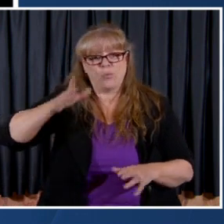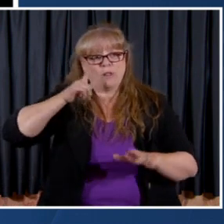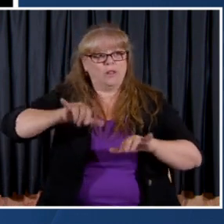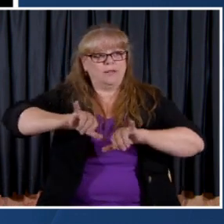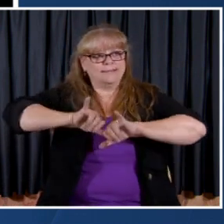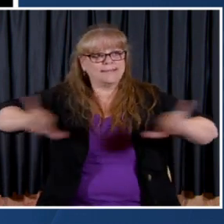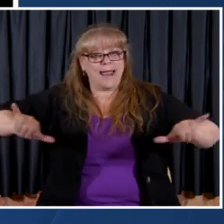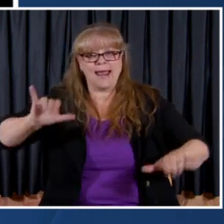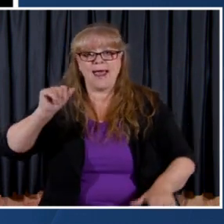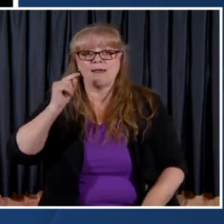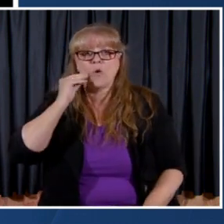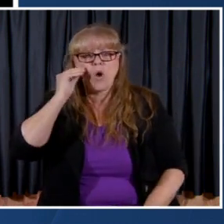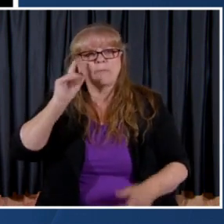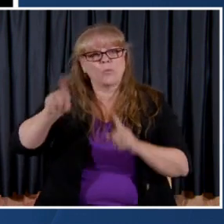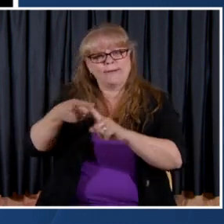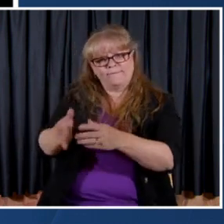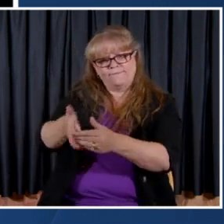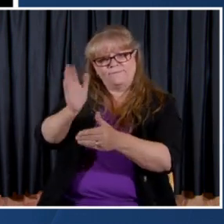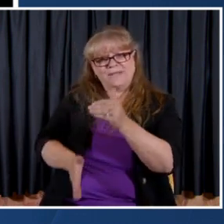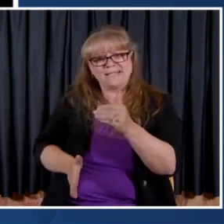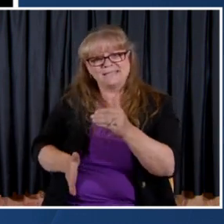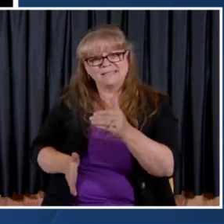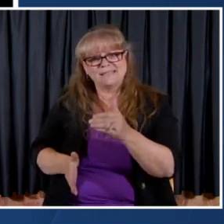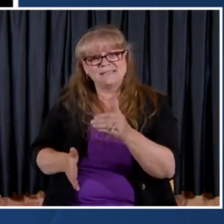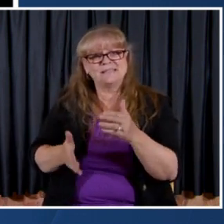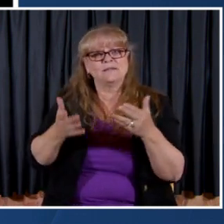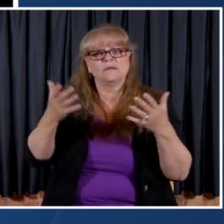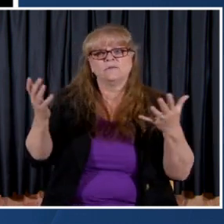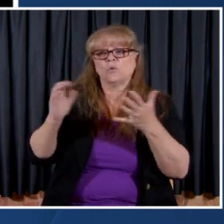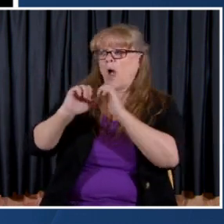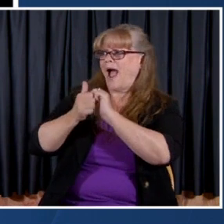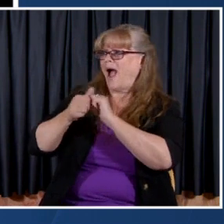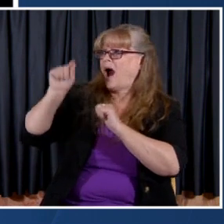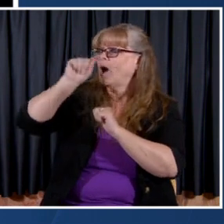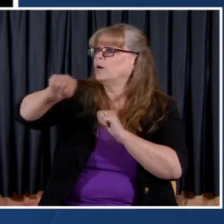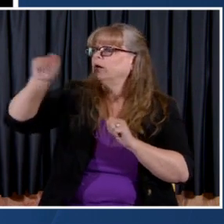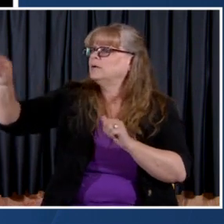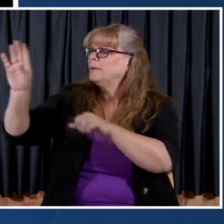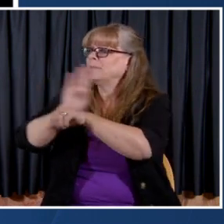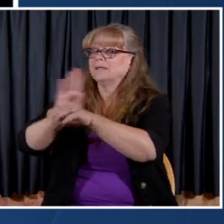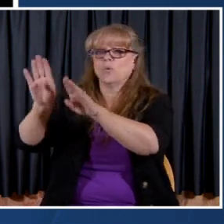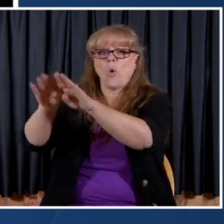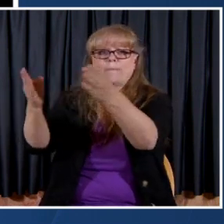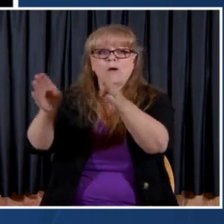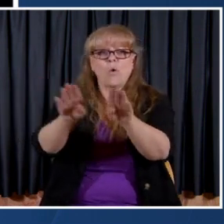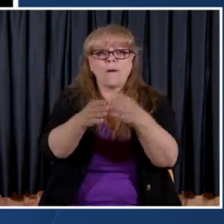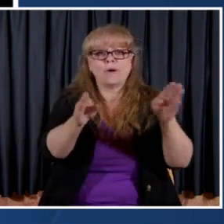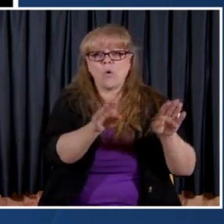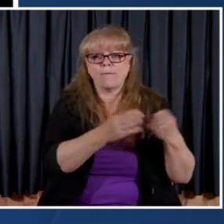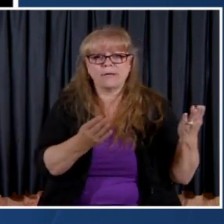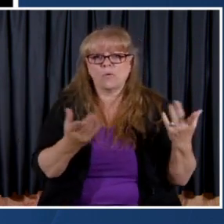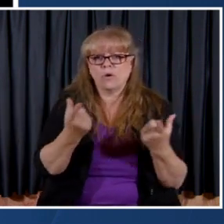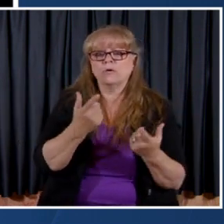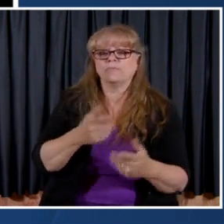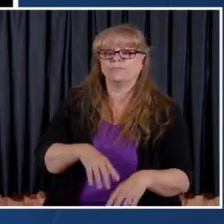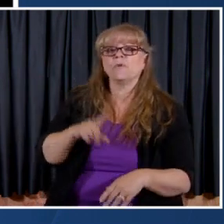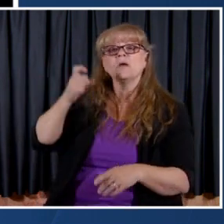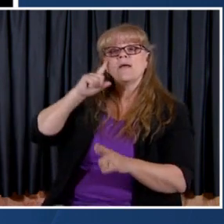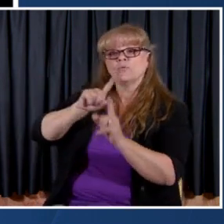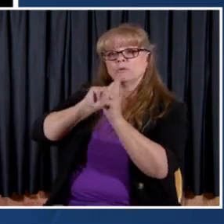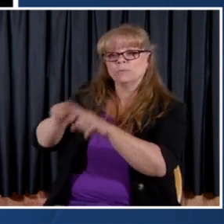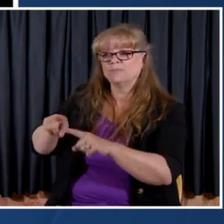Well, I'm excited that Denver and the rest of the metro area is now entering the safer at home stage. I think we're all excited to see businesses open and